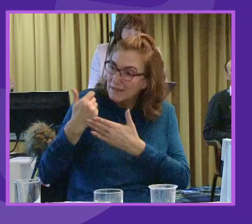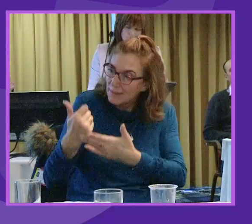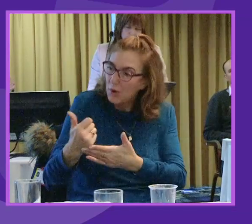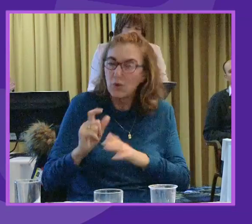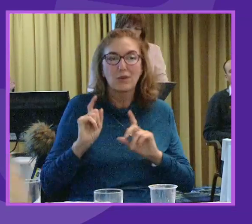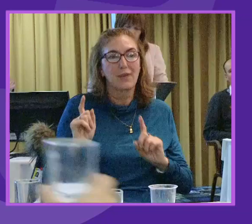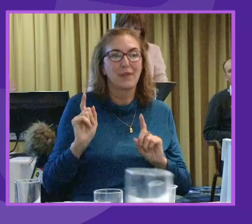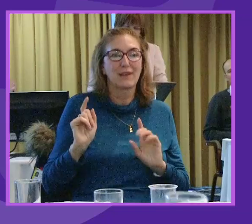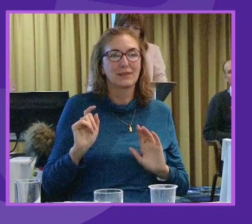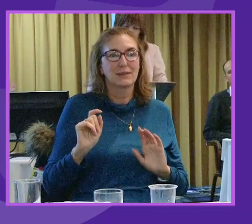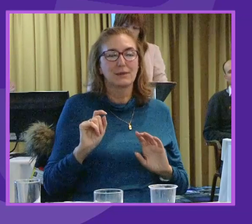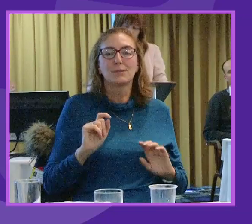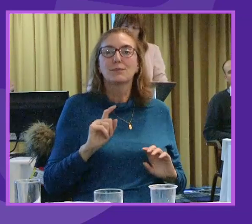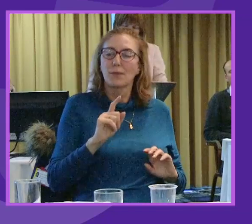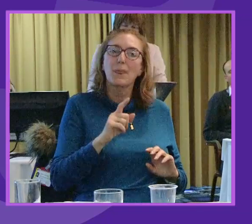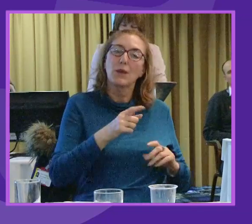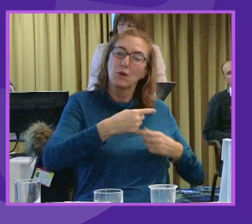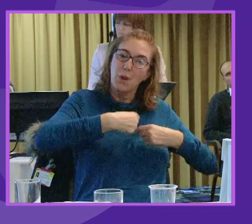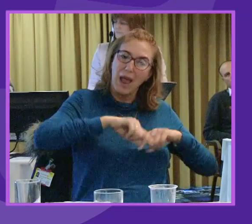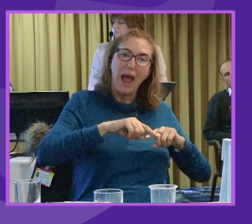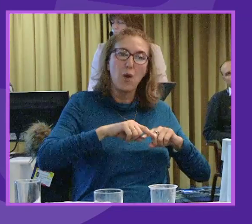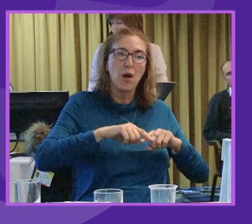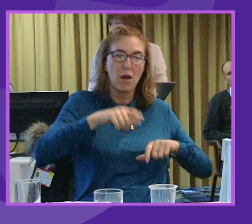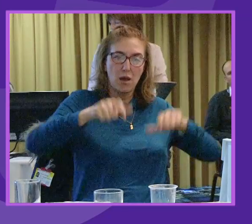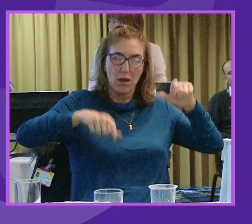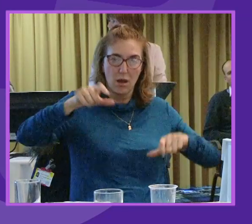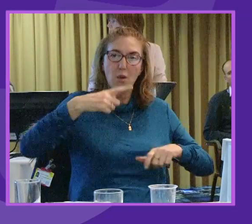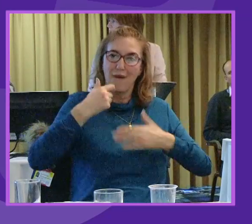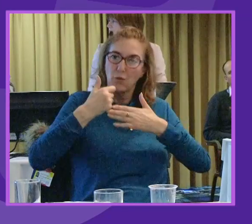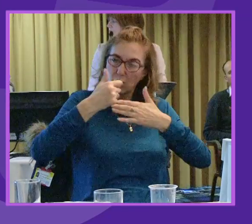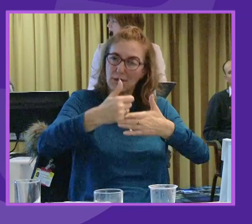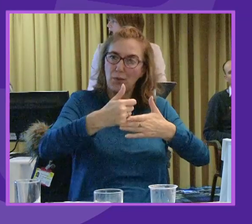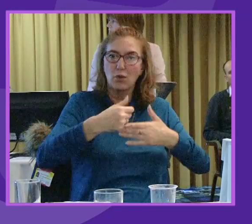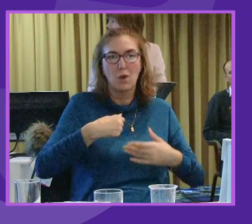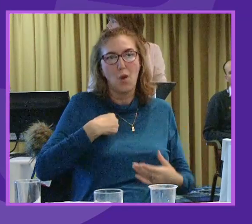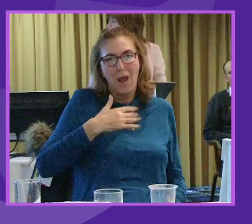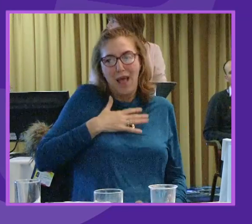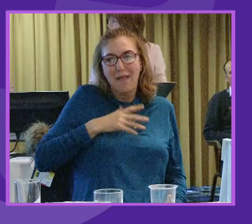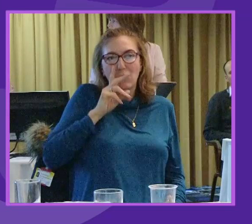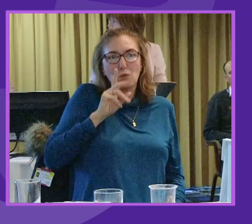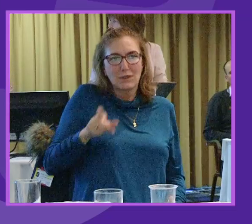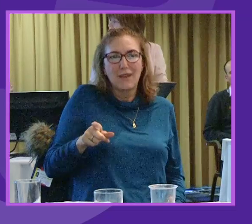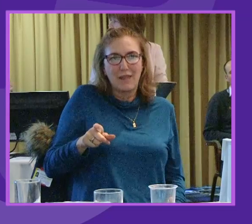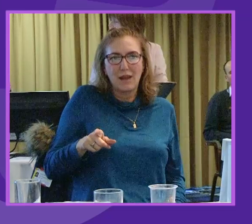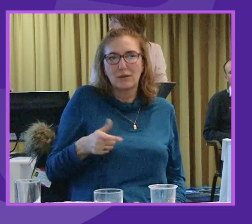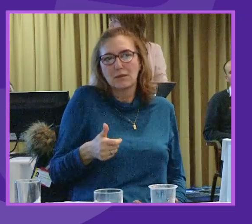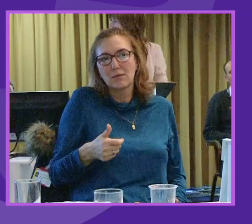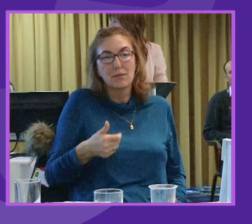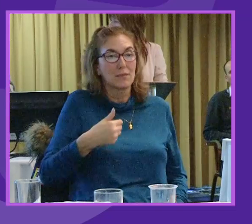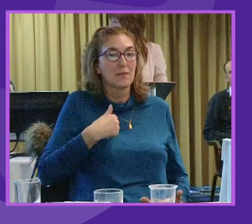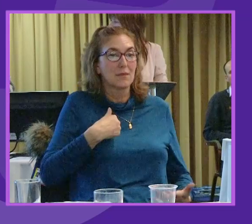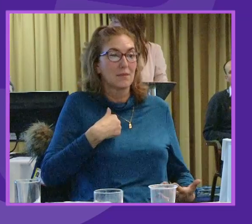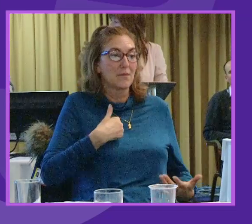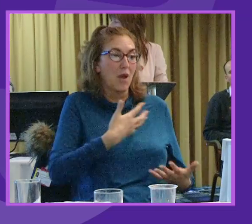want to do. That's damaging and cruel. So we need to make sure that we support our workforce if that's what we're going to do. But I'd love to see it. And I